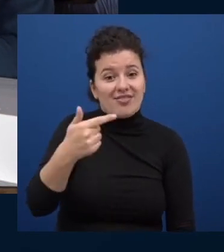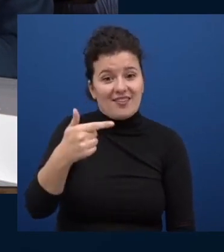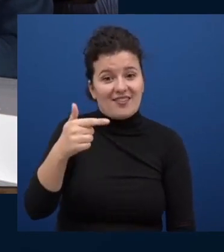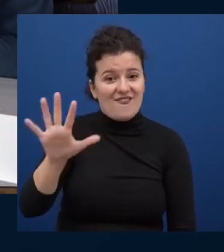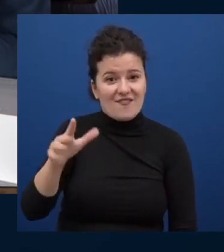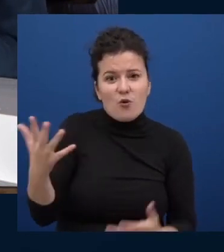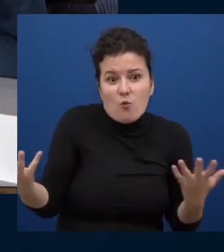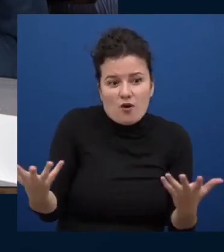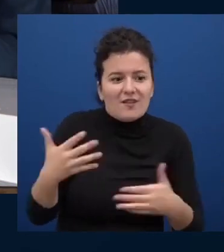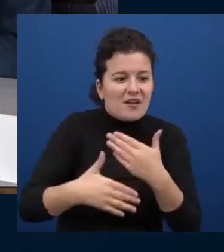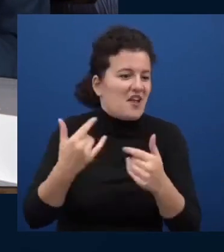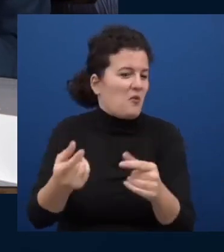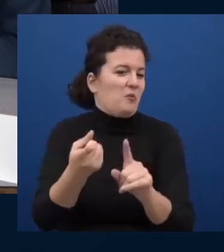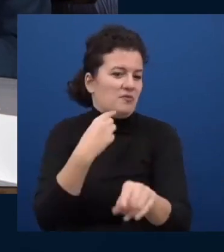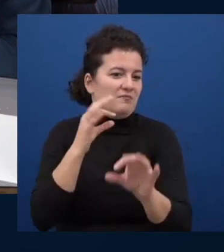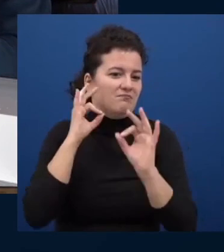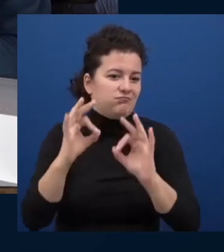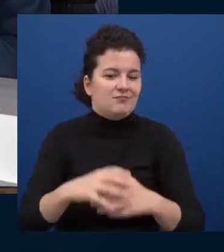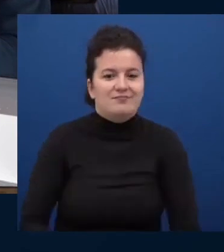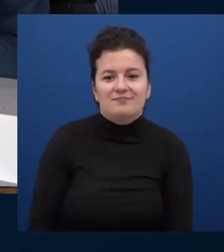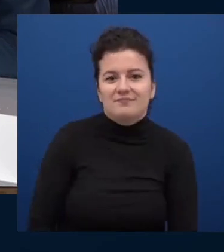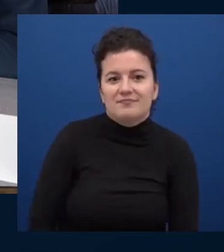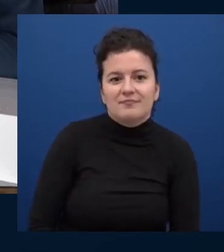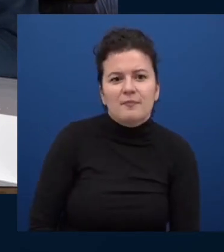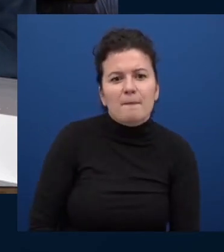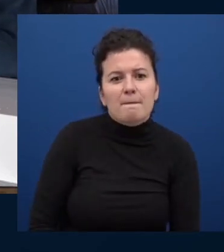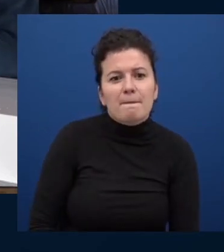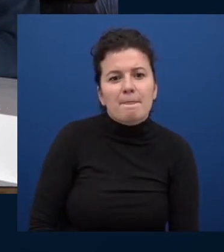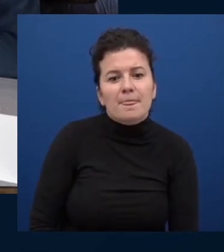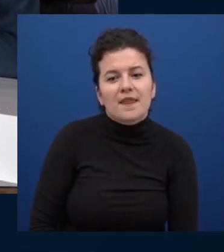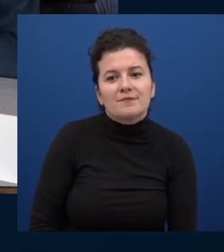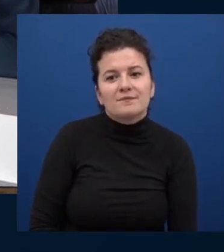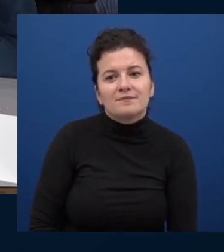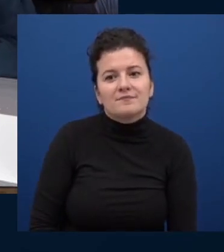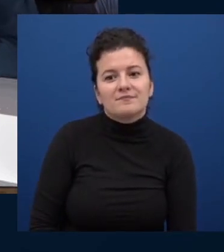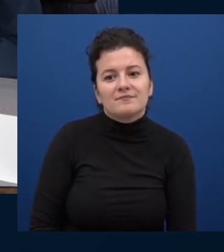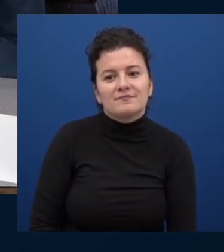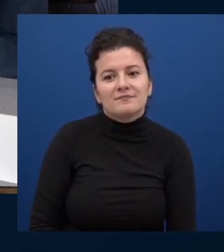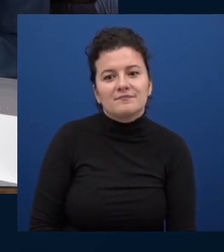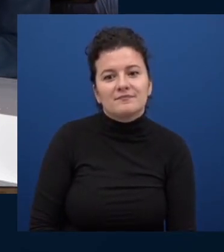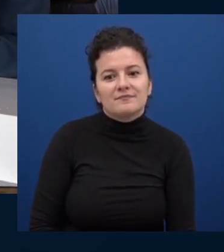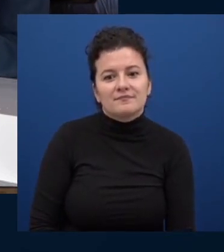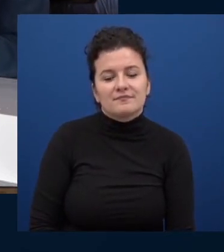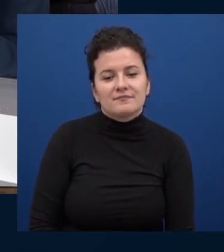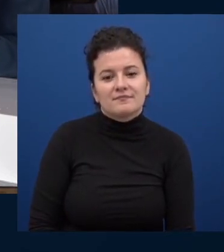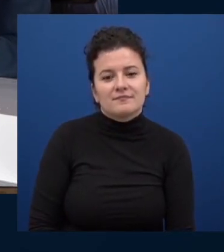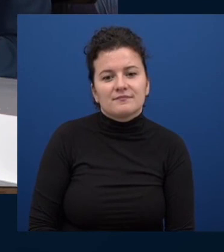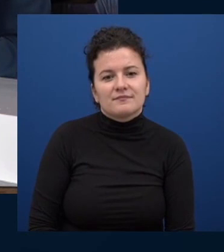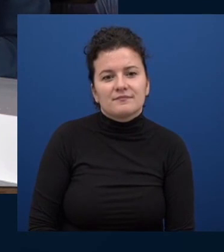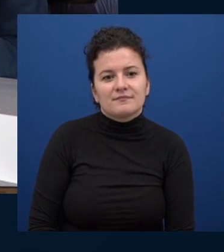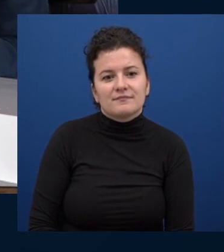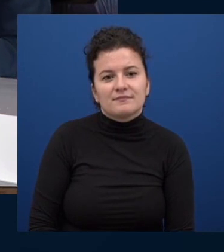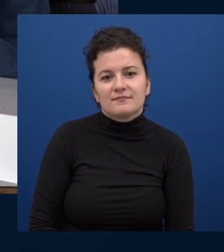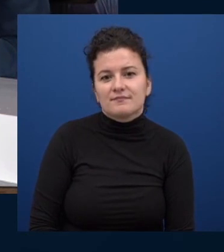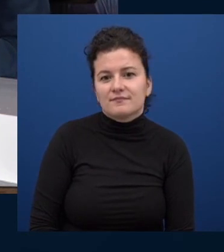one is about AngularJS, if you would expect it. You were mentioning that you're going to